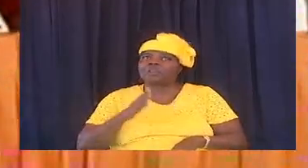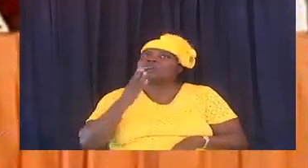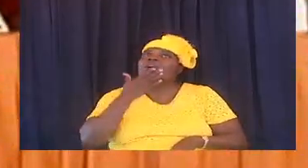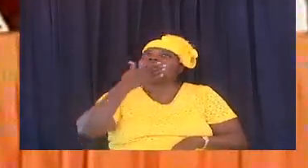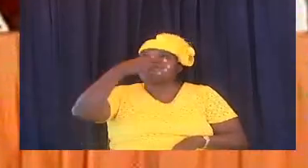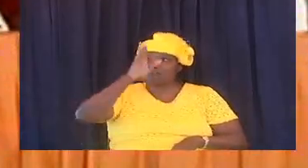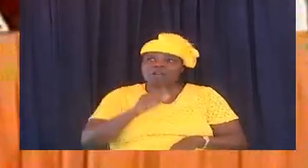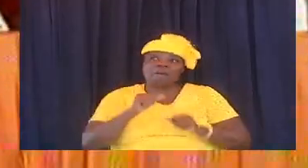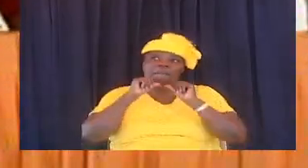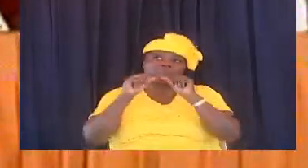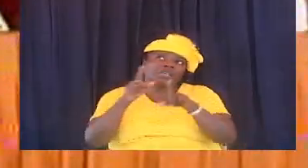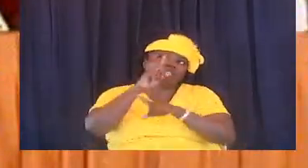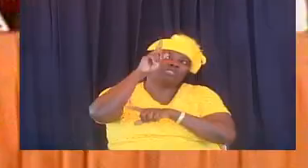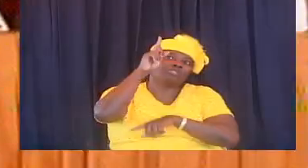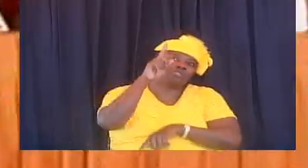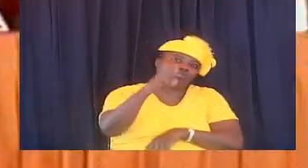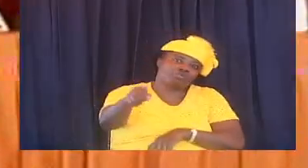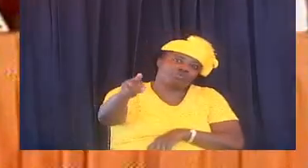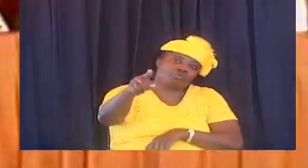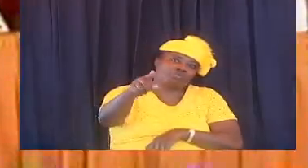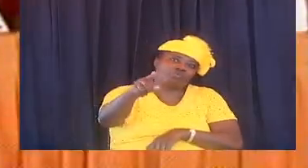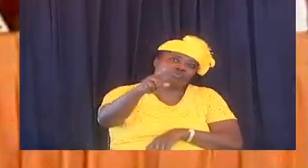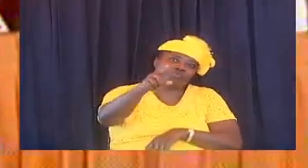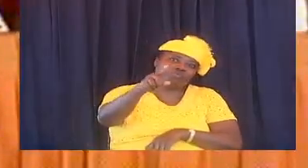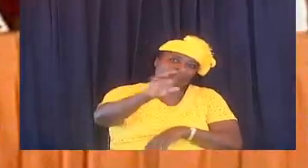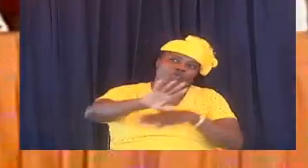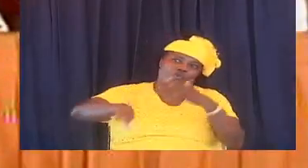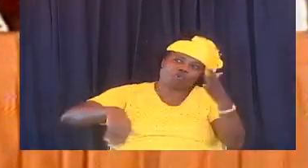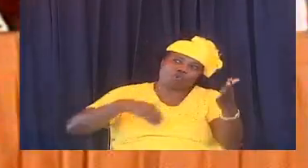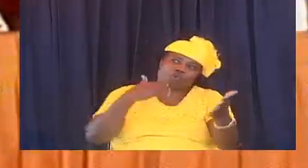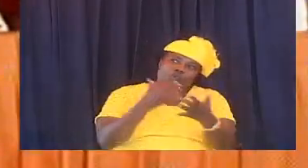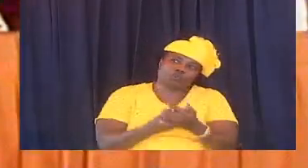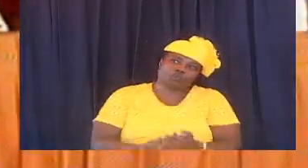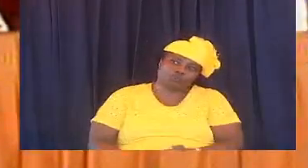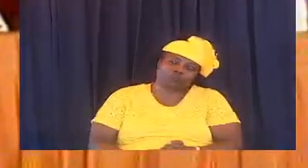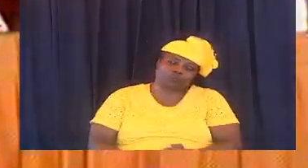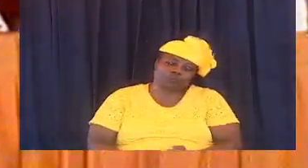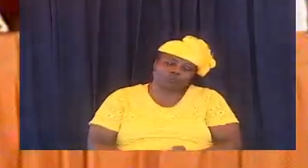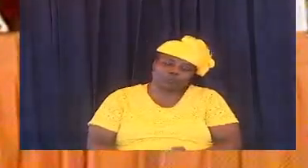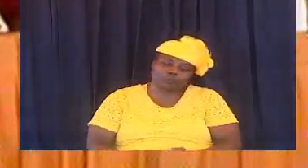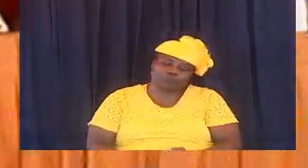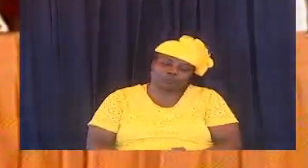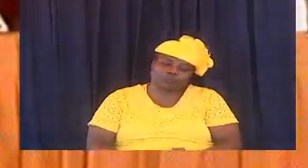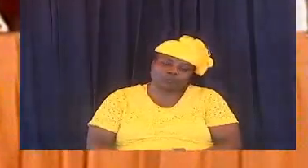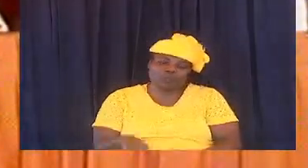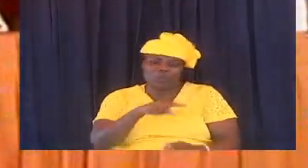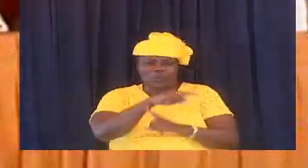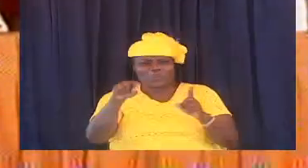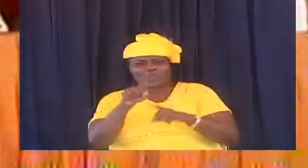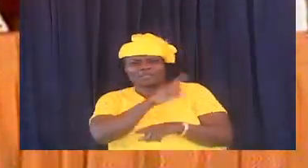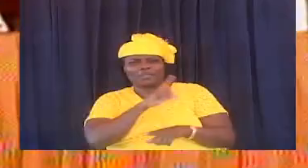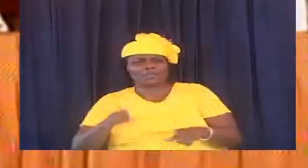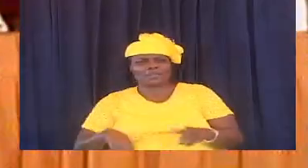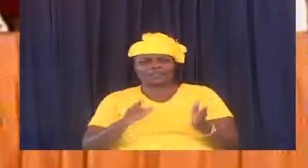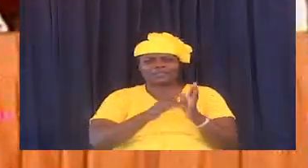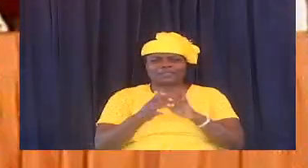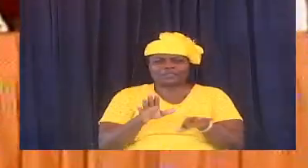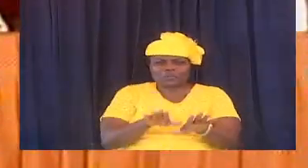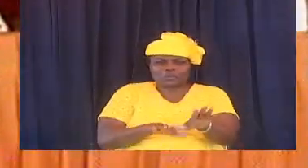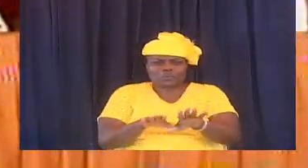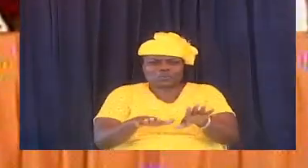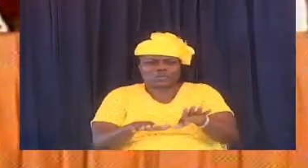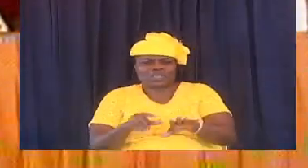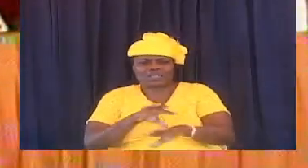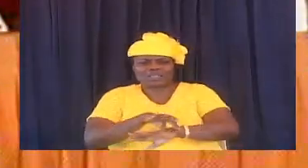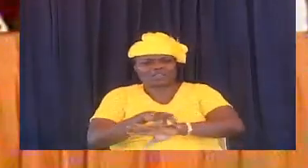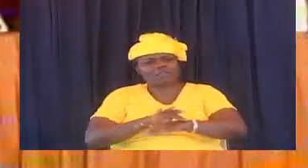you. Praise God. Hallelujah. You know, when the Lord Jesus was walking this earth,